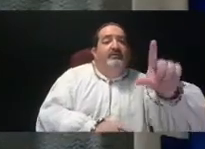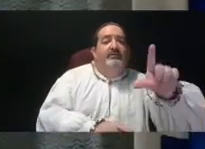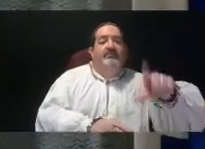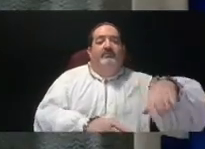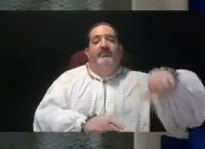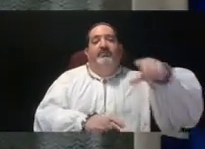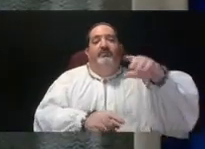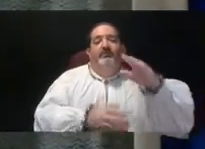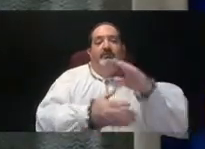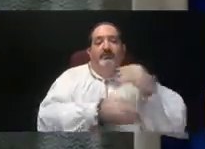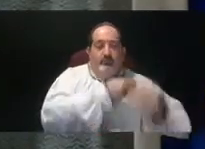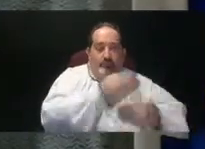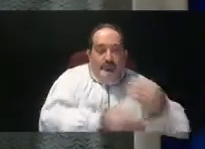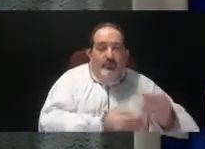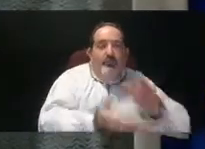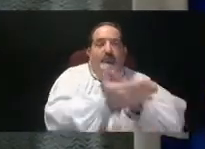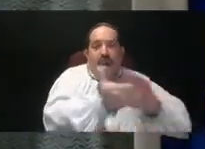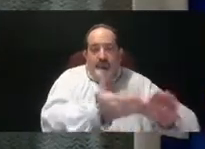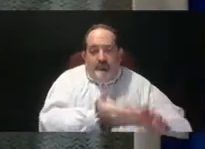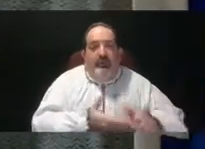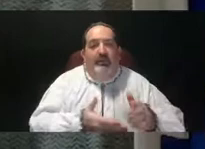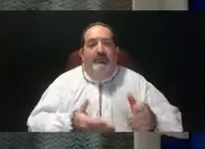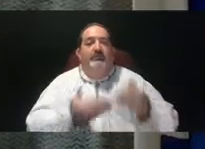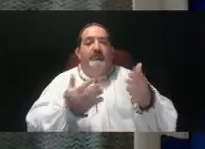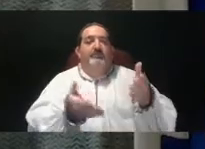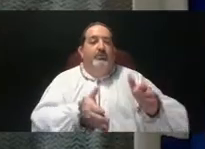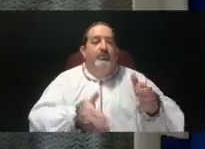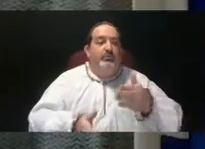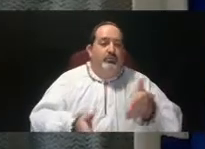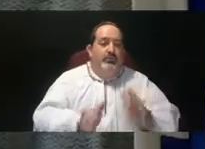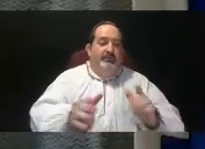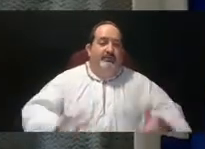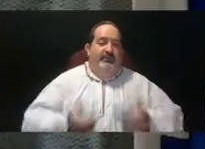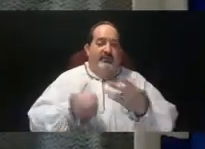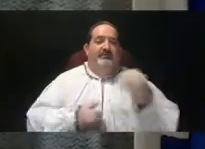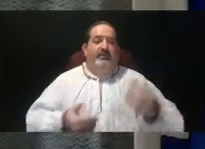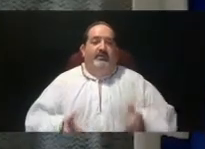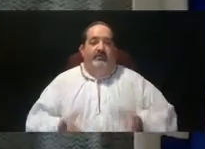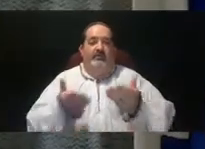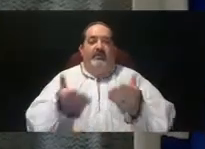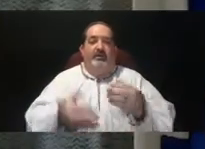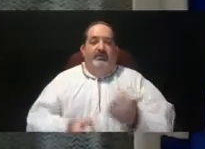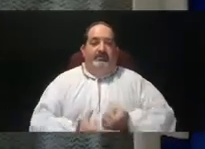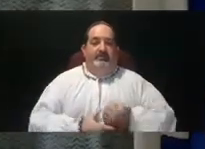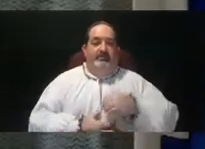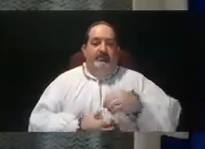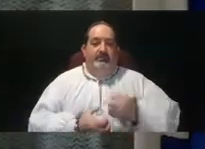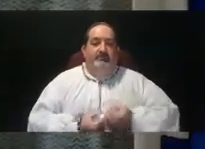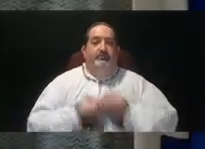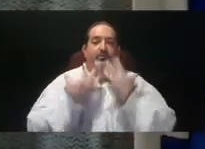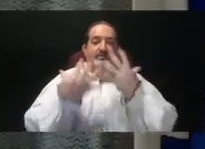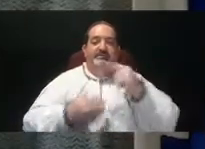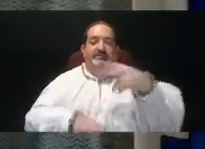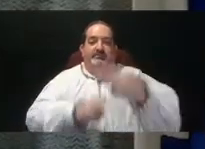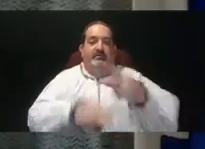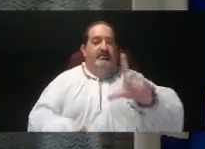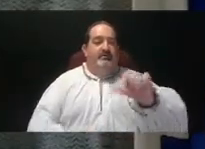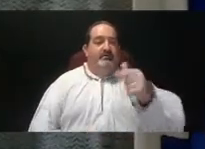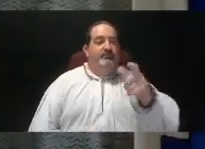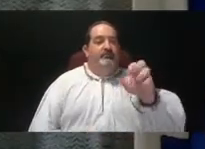way of life, and provide inspiration for us all. And this order is called the Legion of